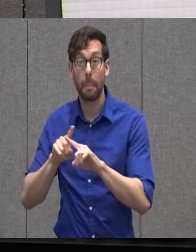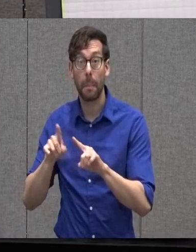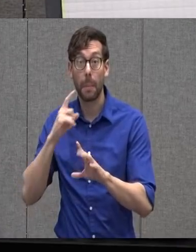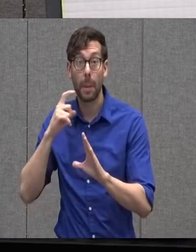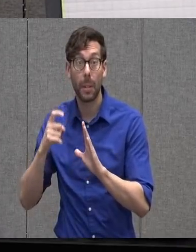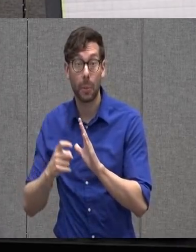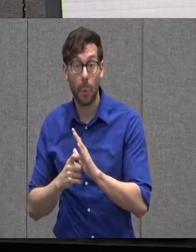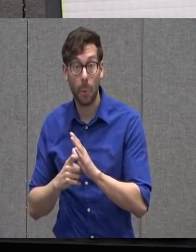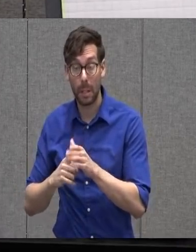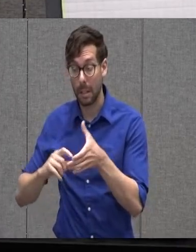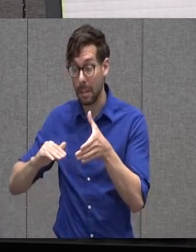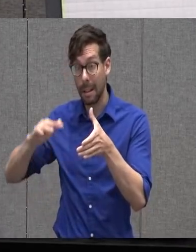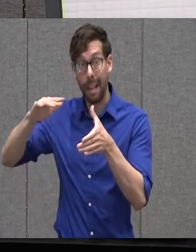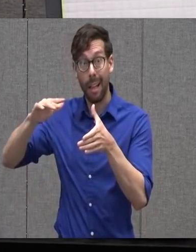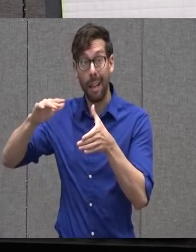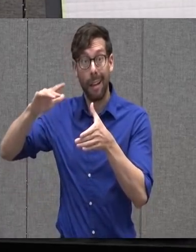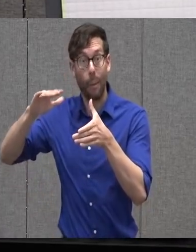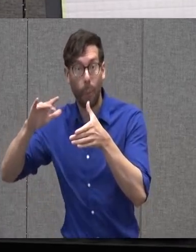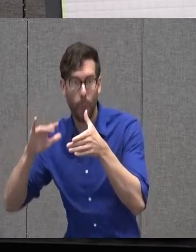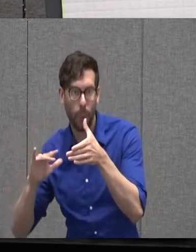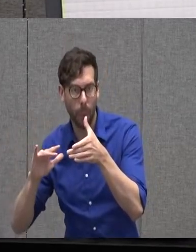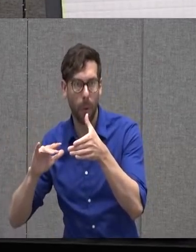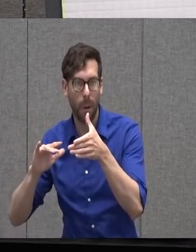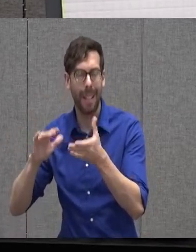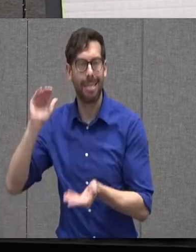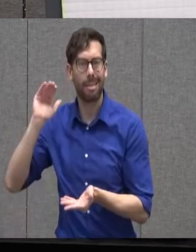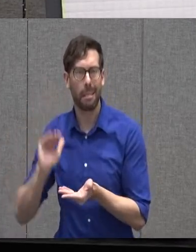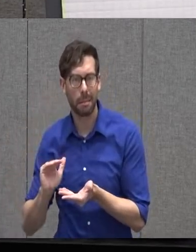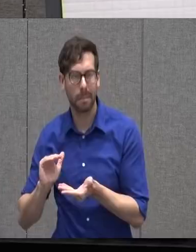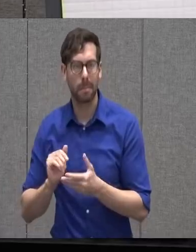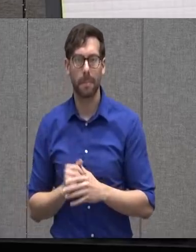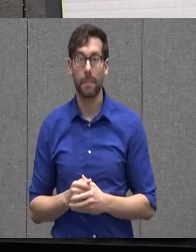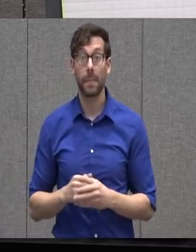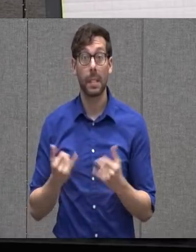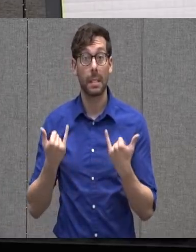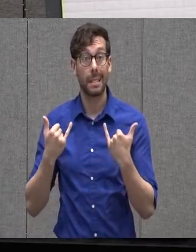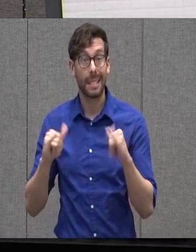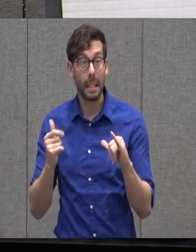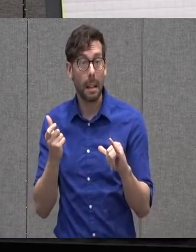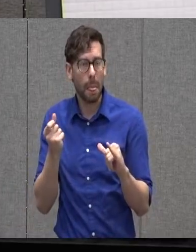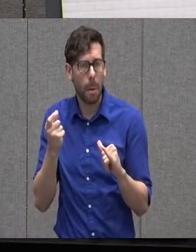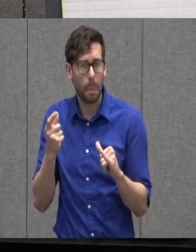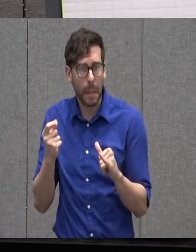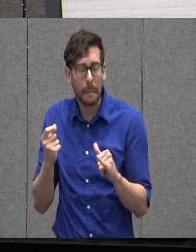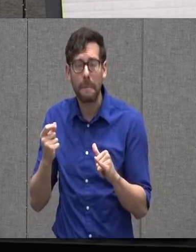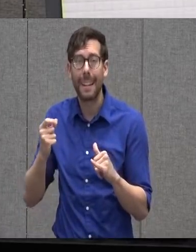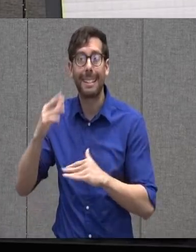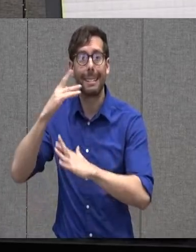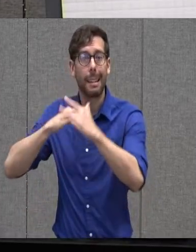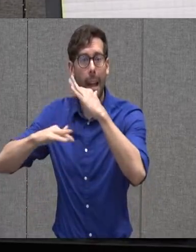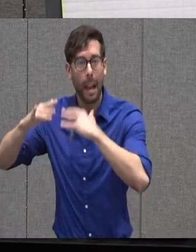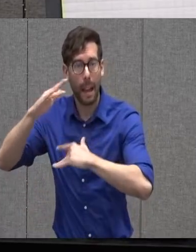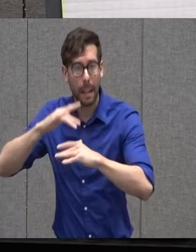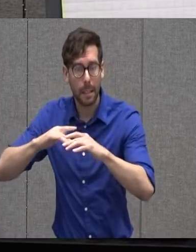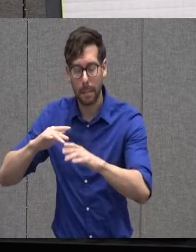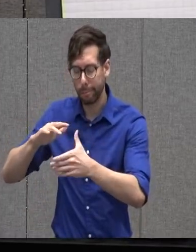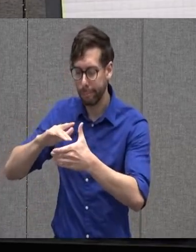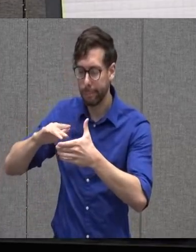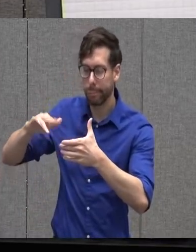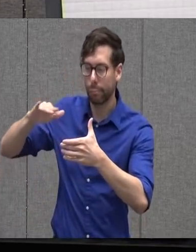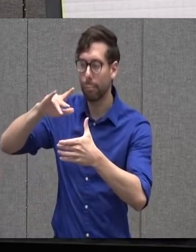started with. I still have some gas in the form of steam with my wavy